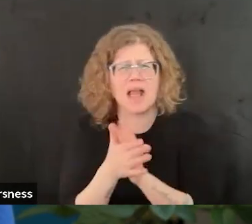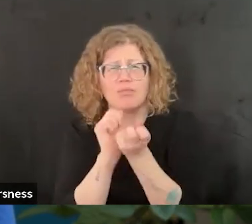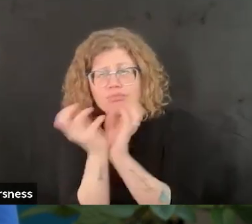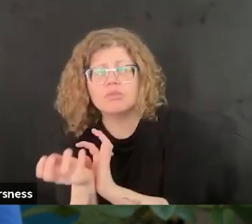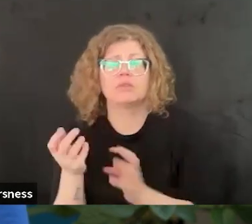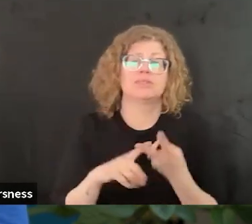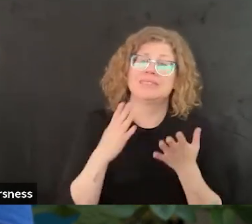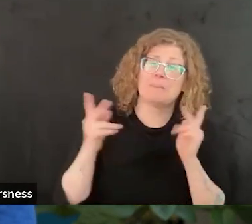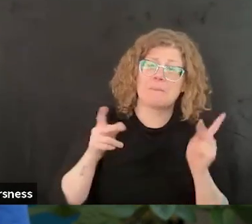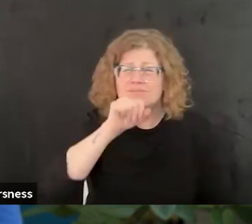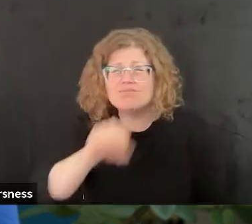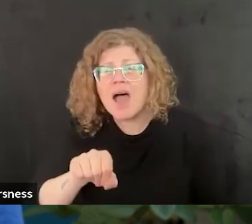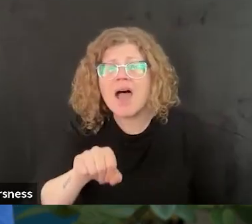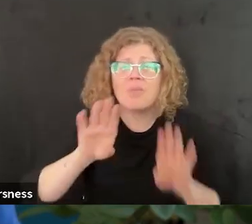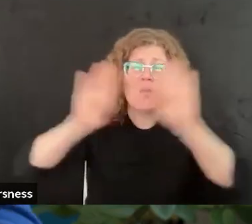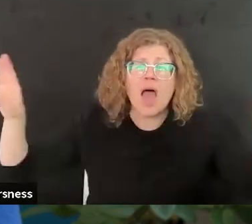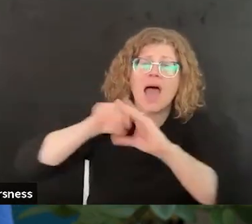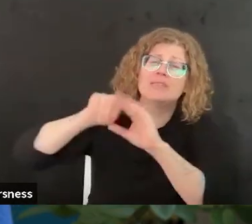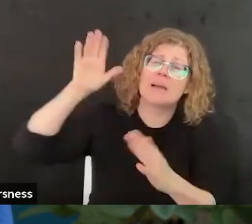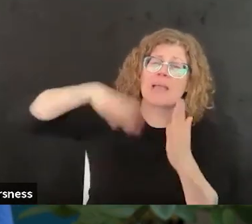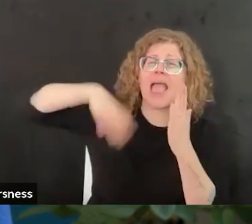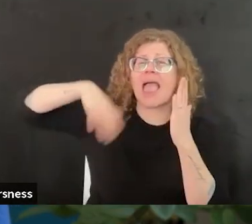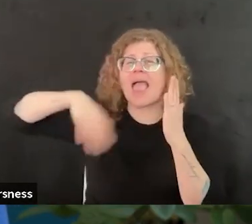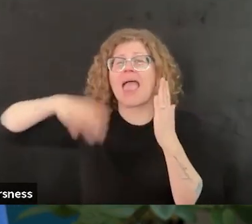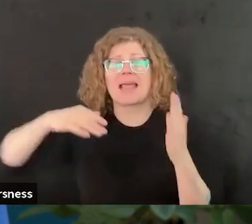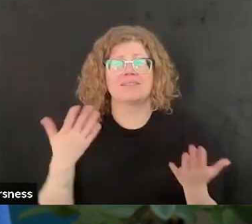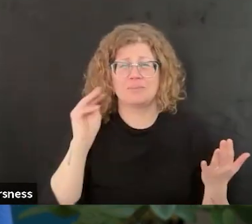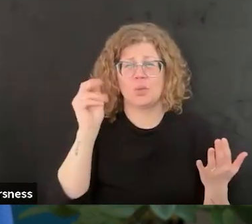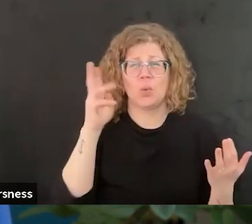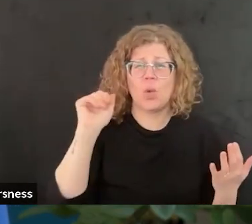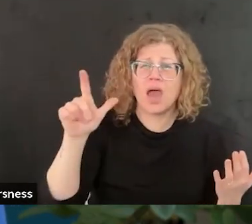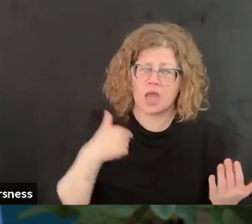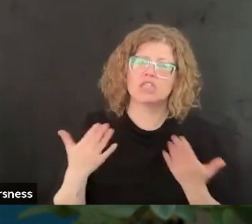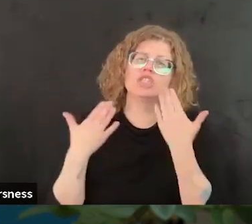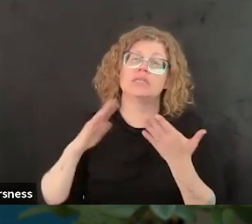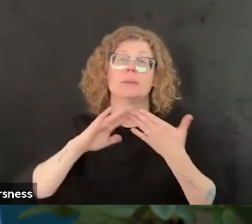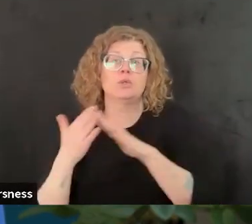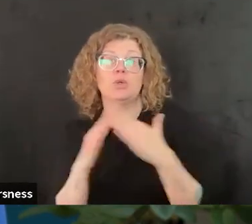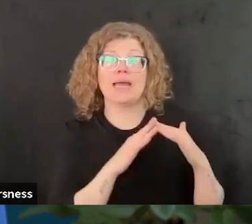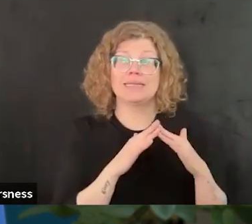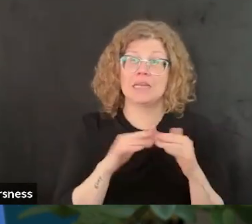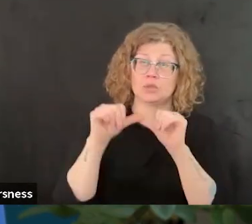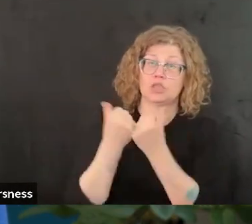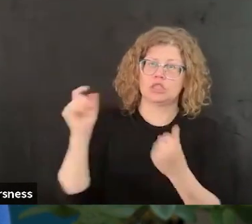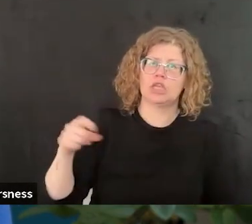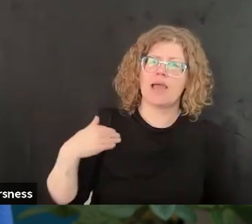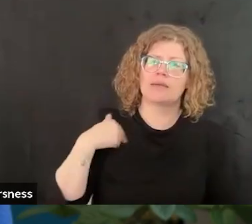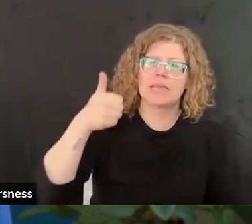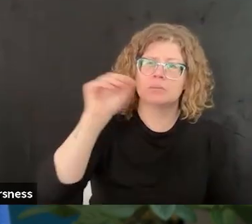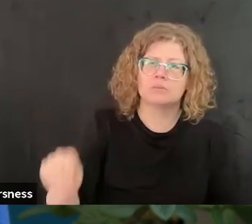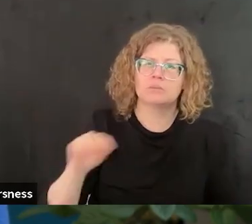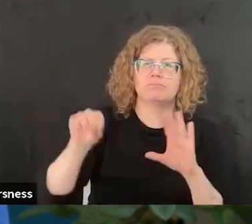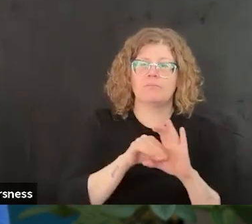things. People love to do murals. Keep 10% back in your community association fund as part